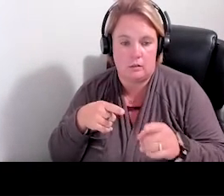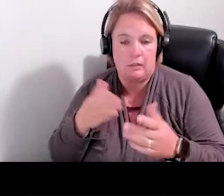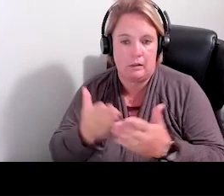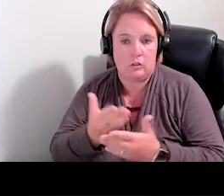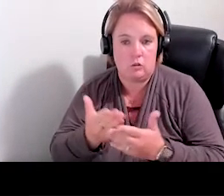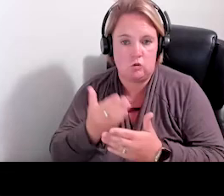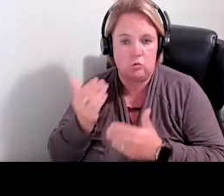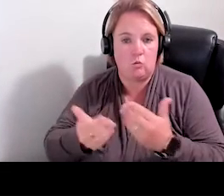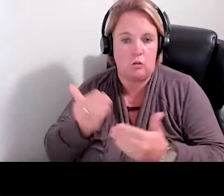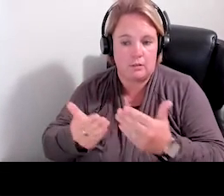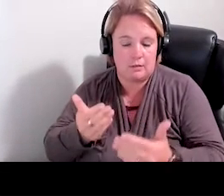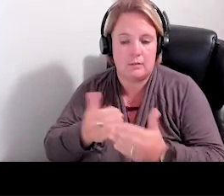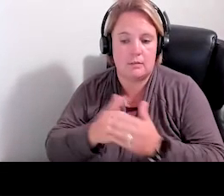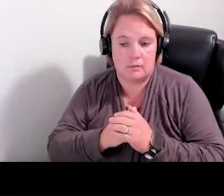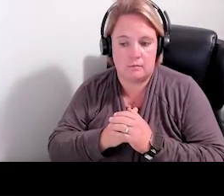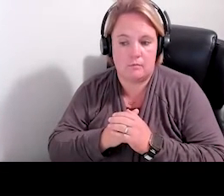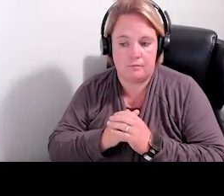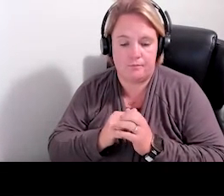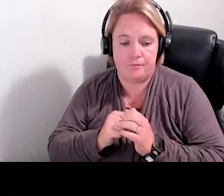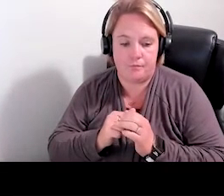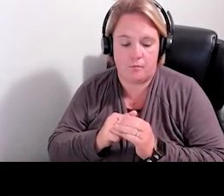that we have